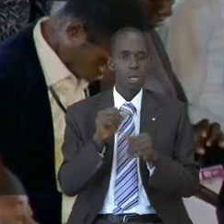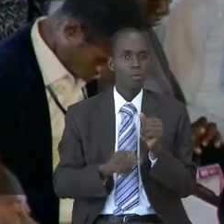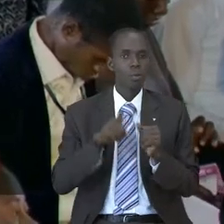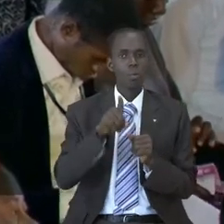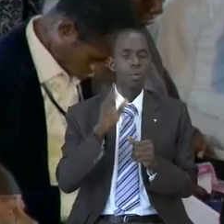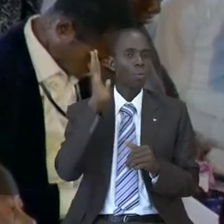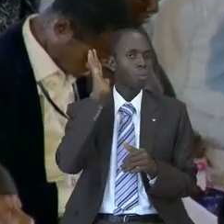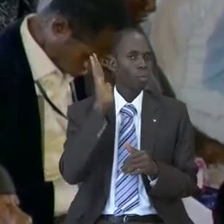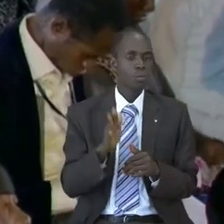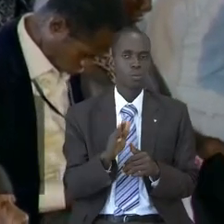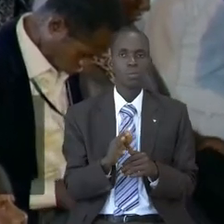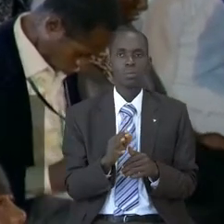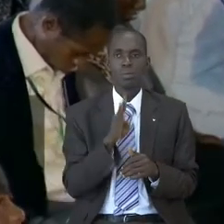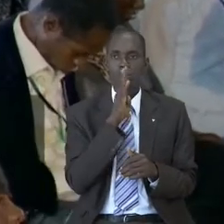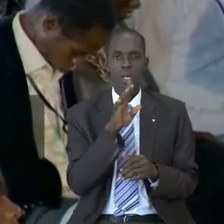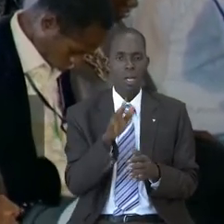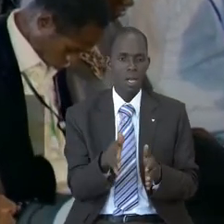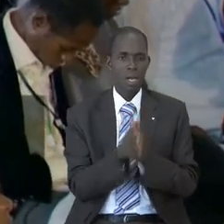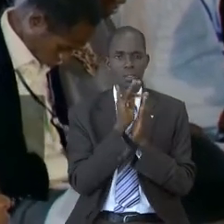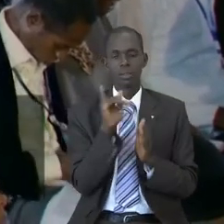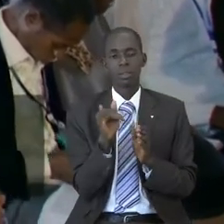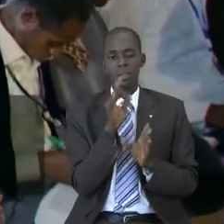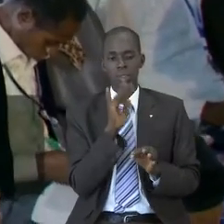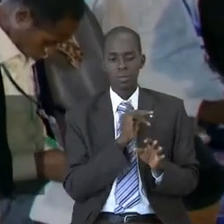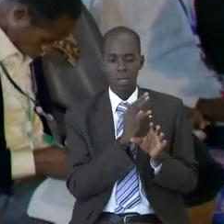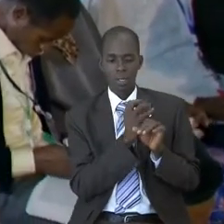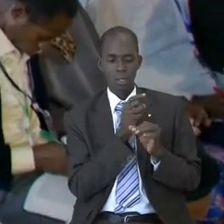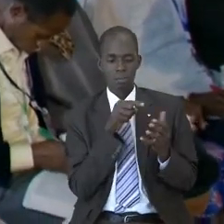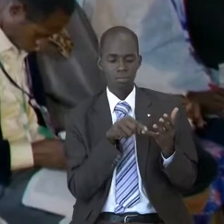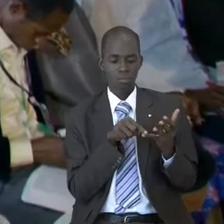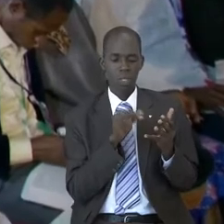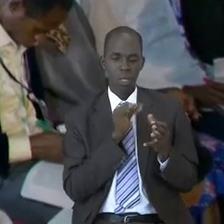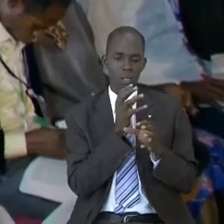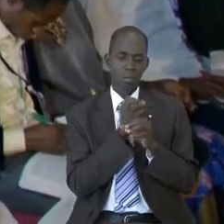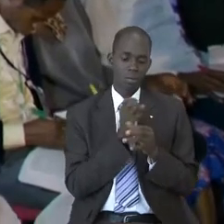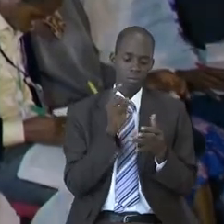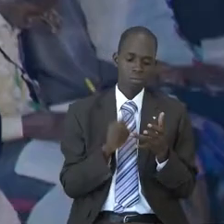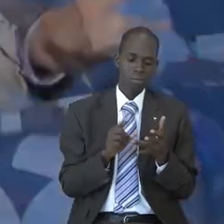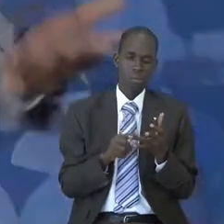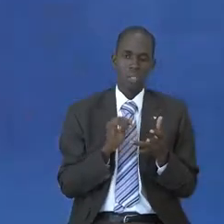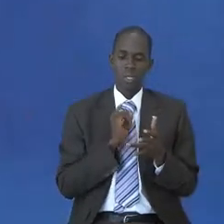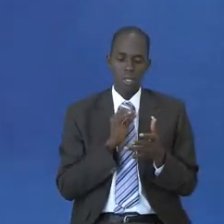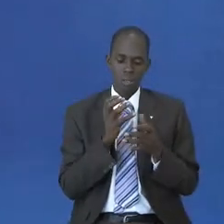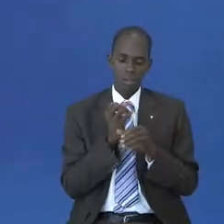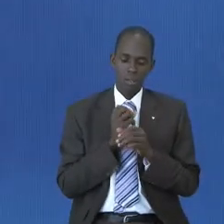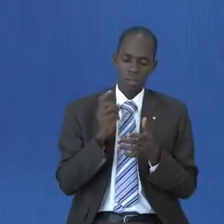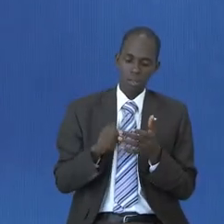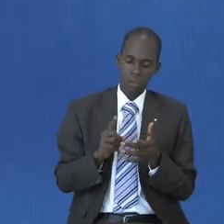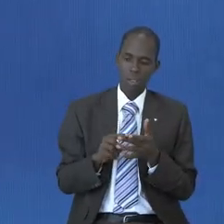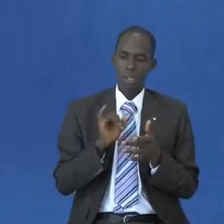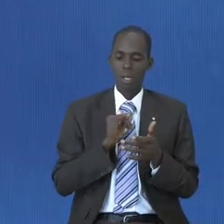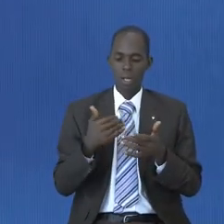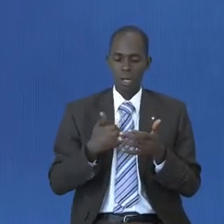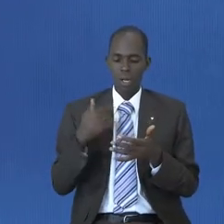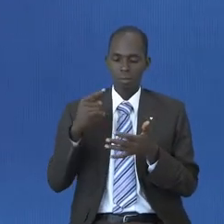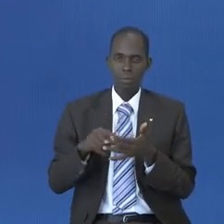be asking, if I got this and got that, achieved that, possessed that,